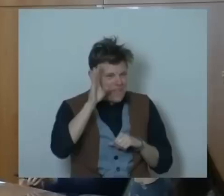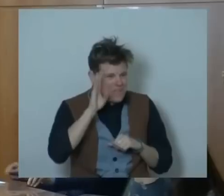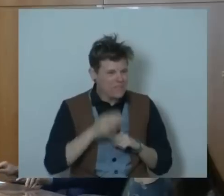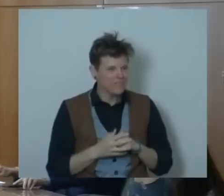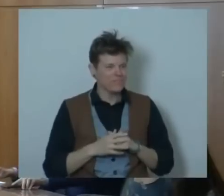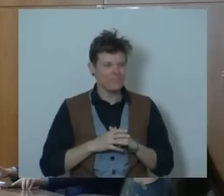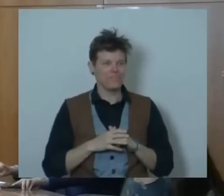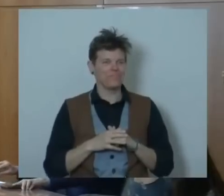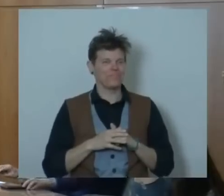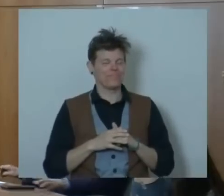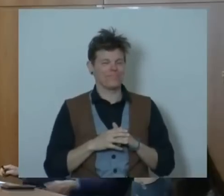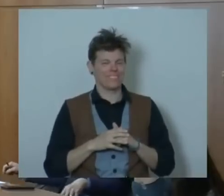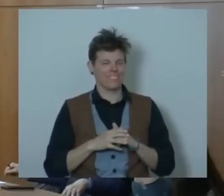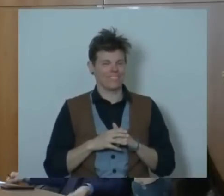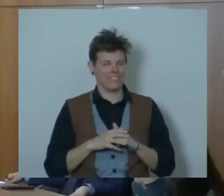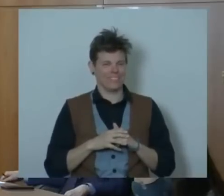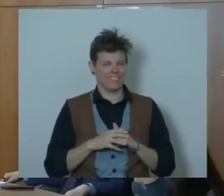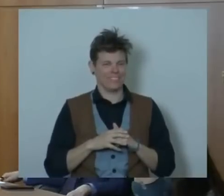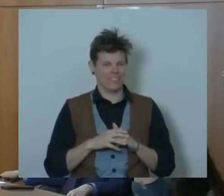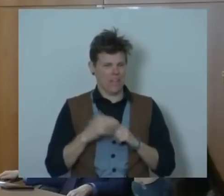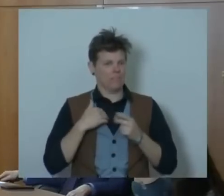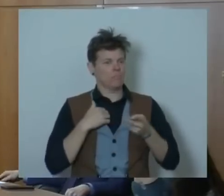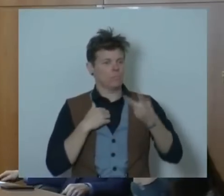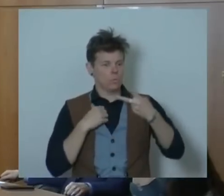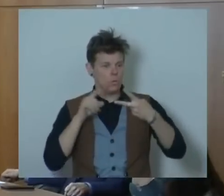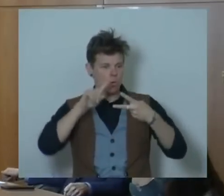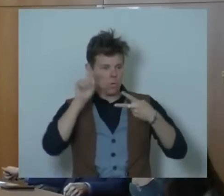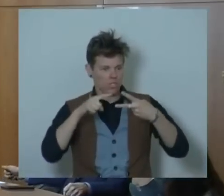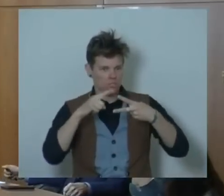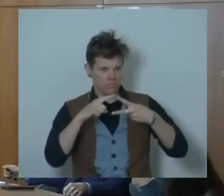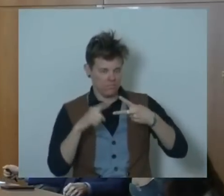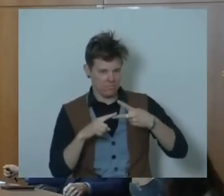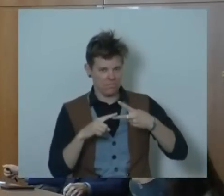I was hoping to ask two questions. One is regarding